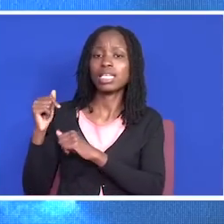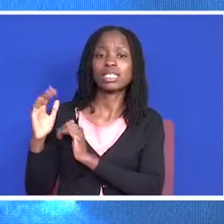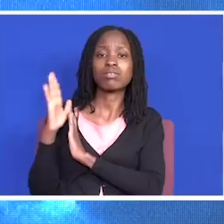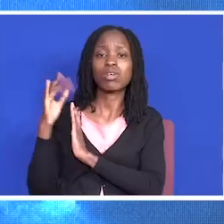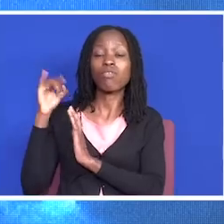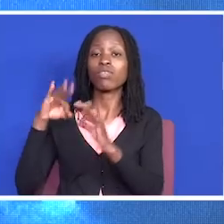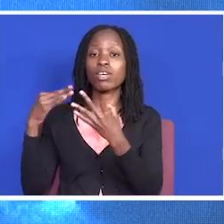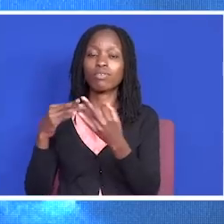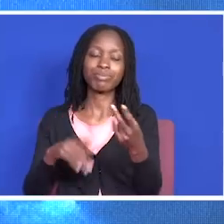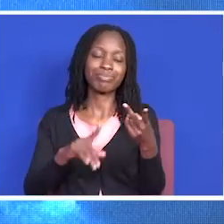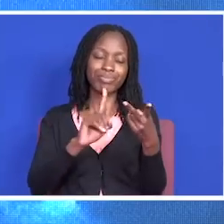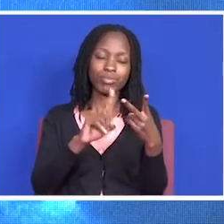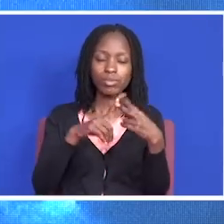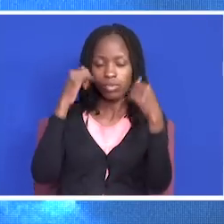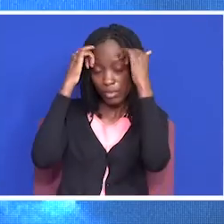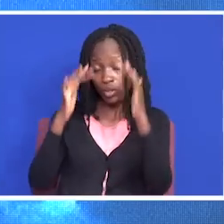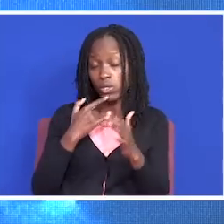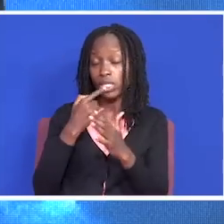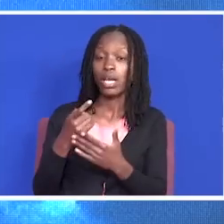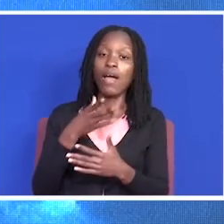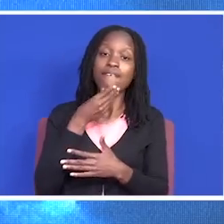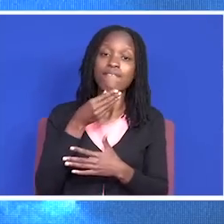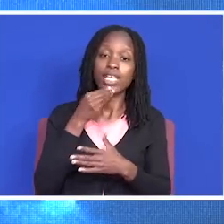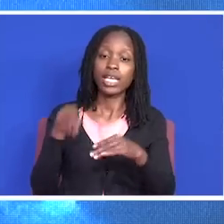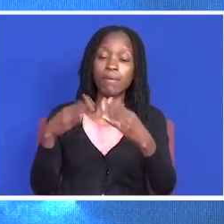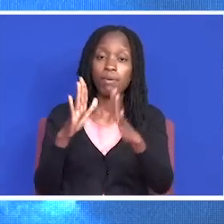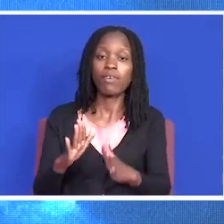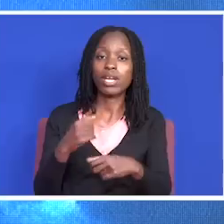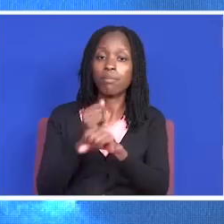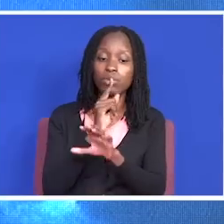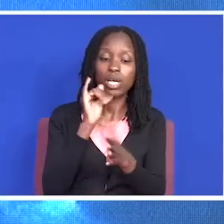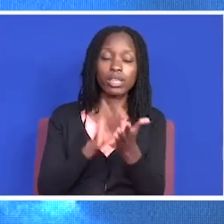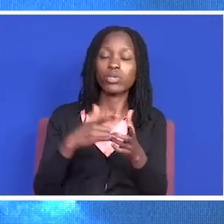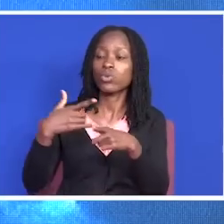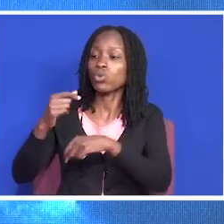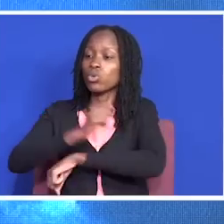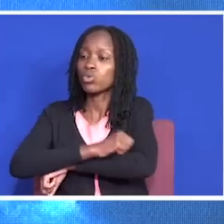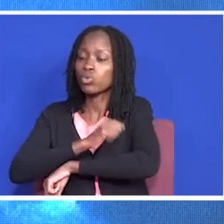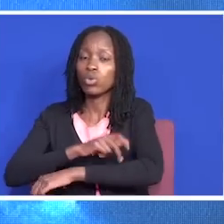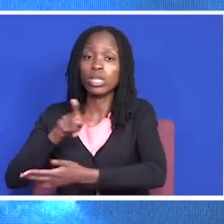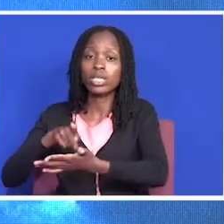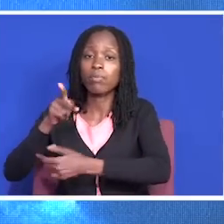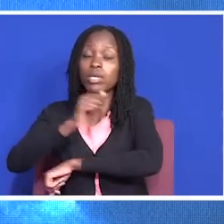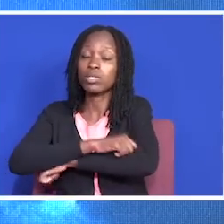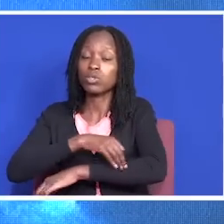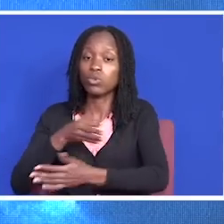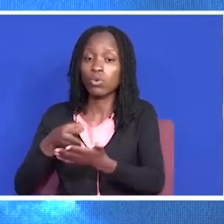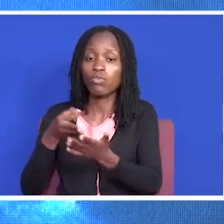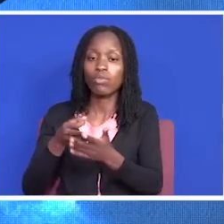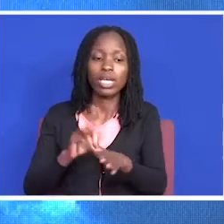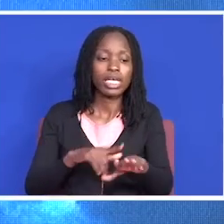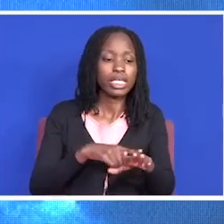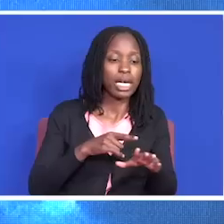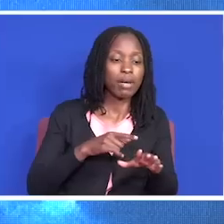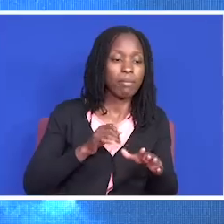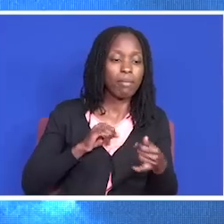said, fathers are providers. They are the ones who make sure we go to school. They pay our school fees. And my wife was